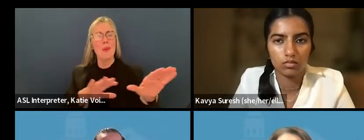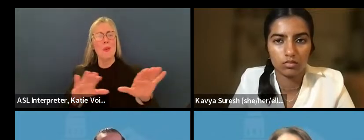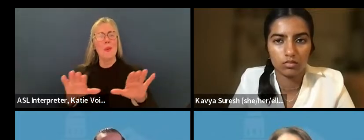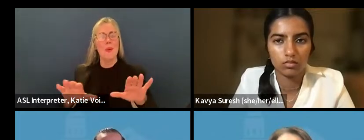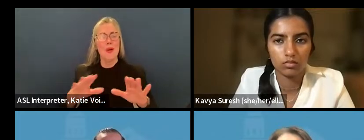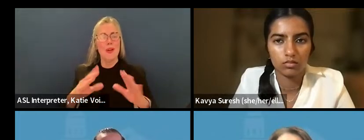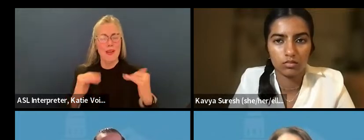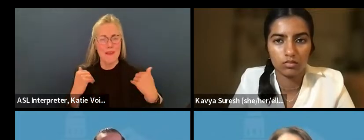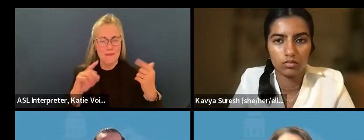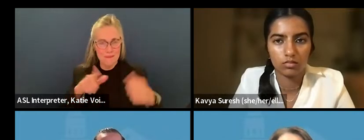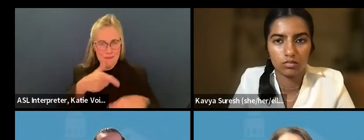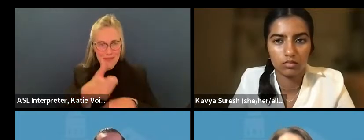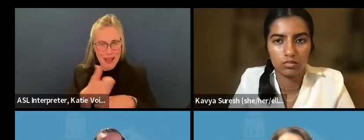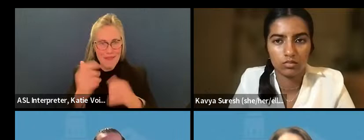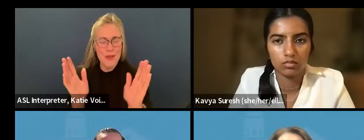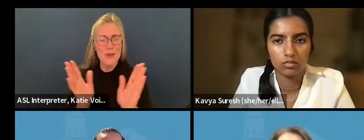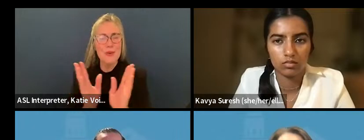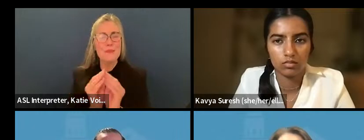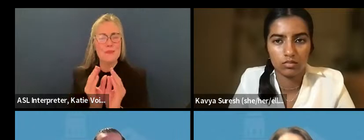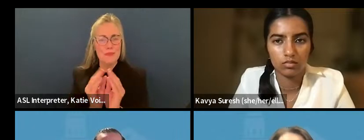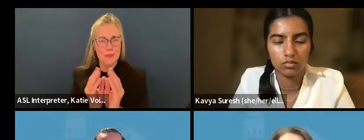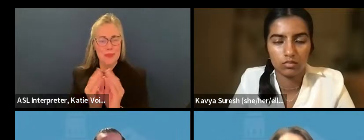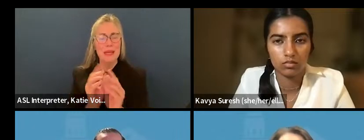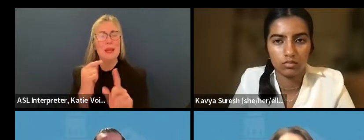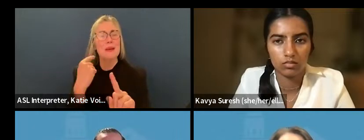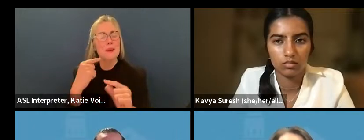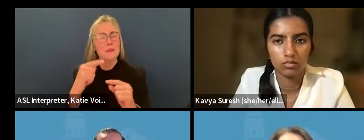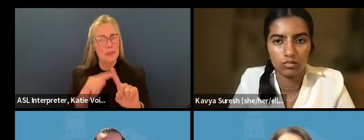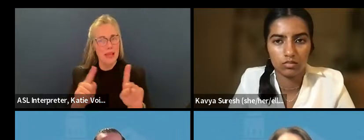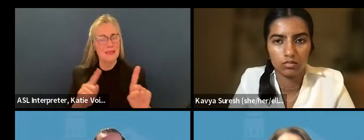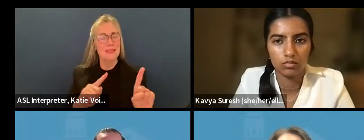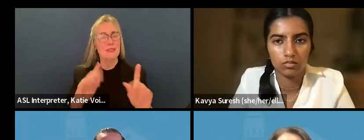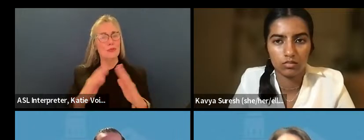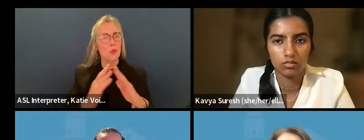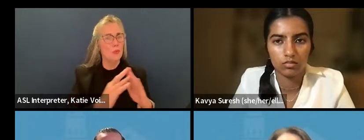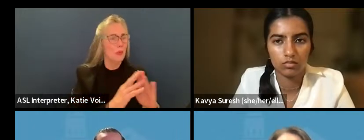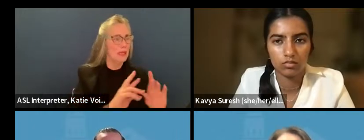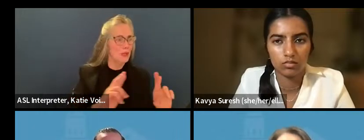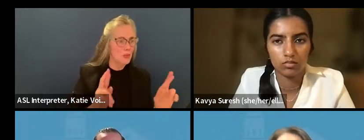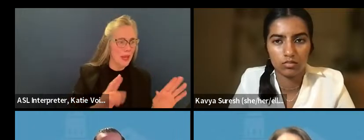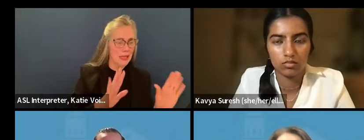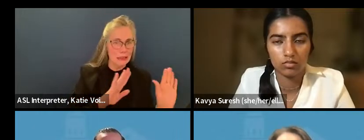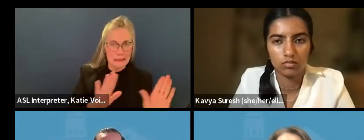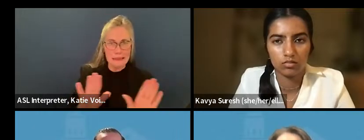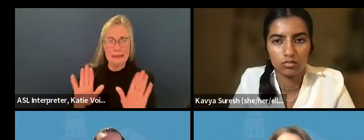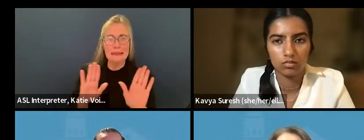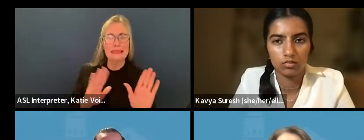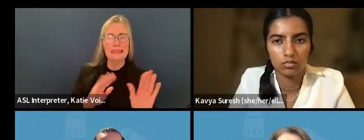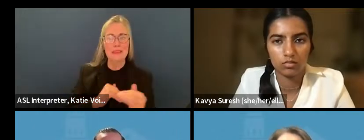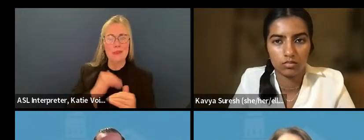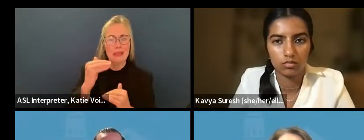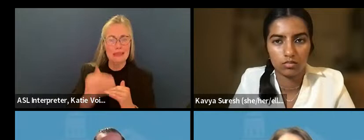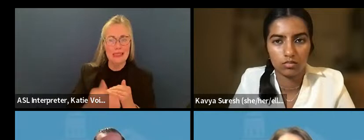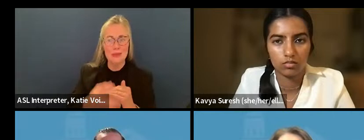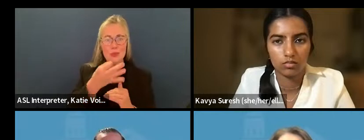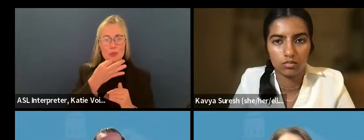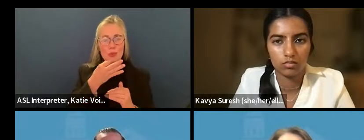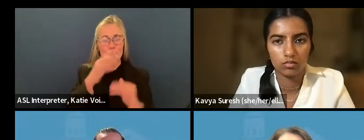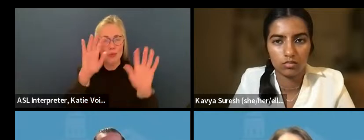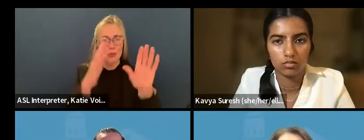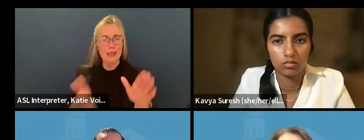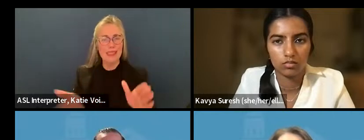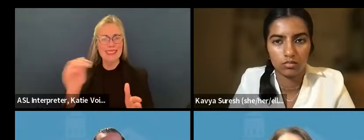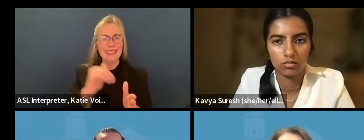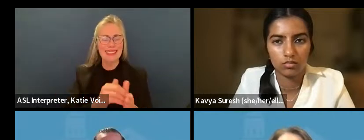reset and steady itself for the next round of rain that will be coming. So good evening and thank you for being with us here